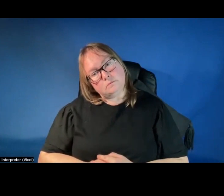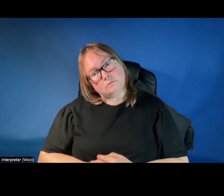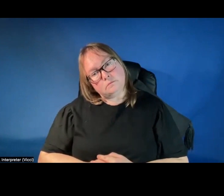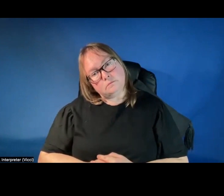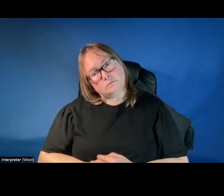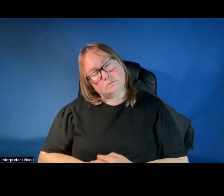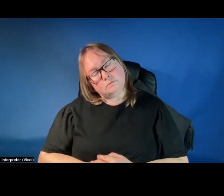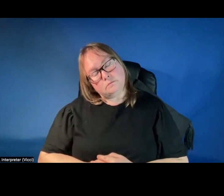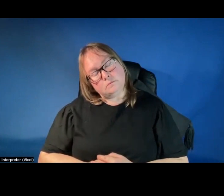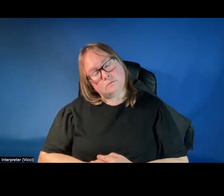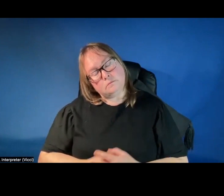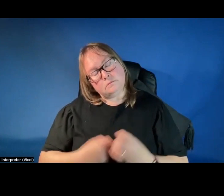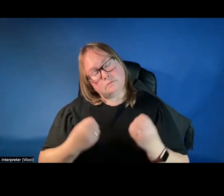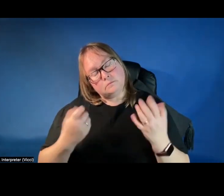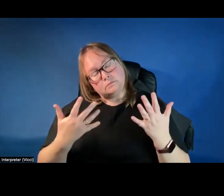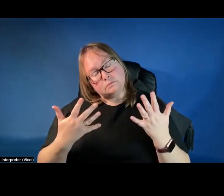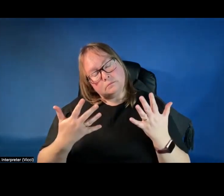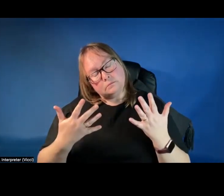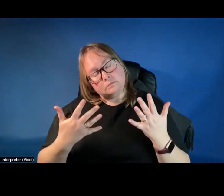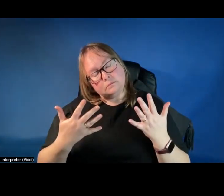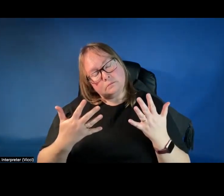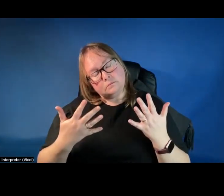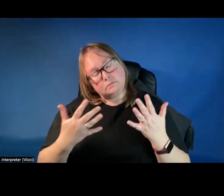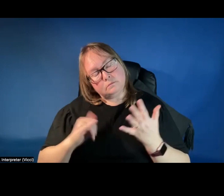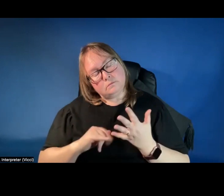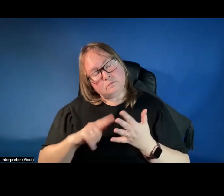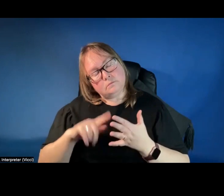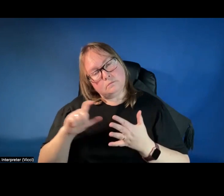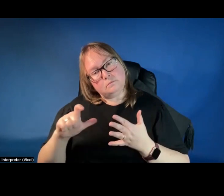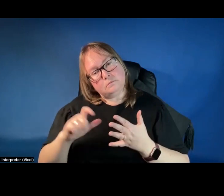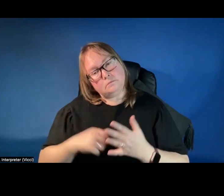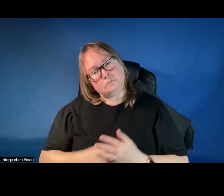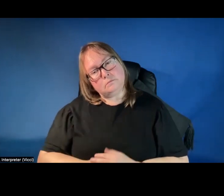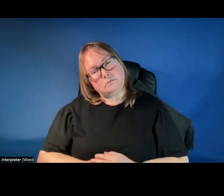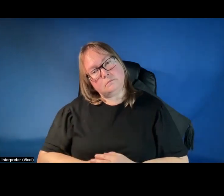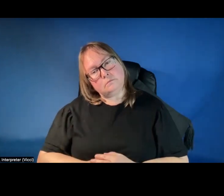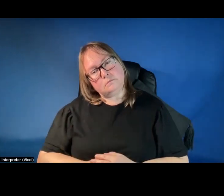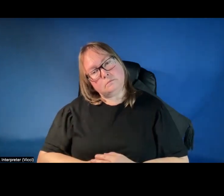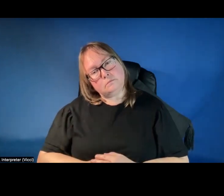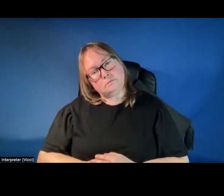Give it another 10 seconds.